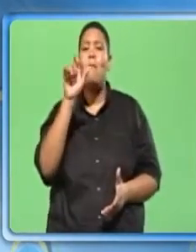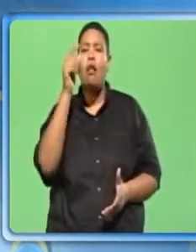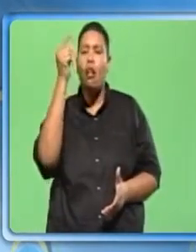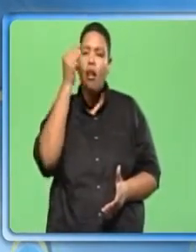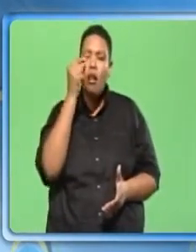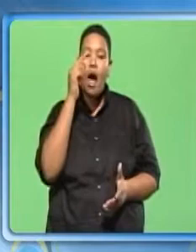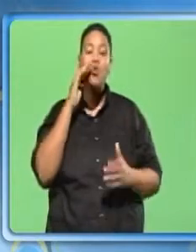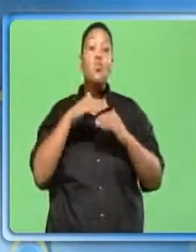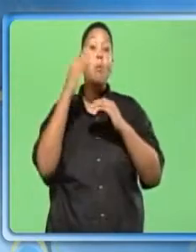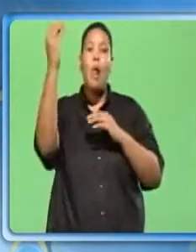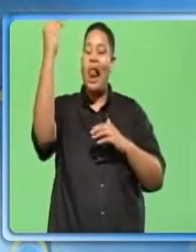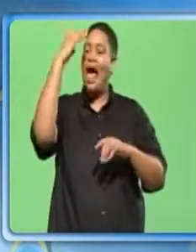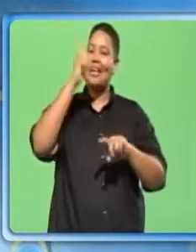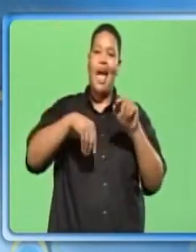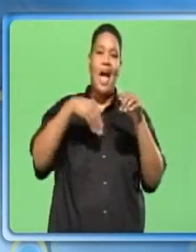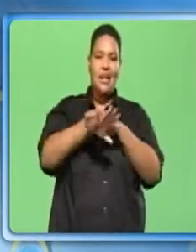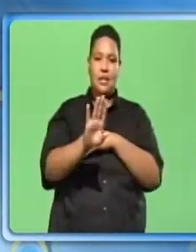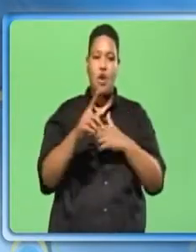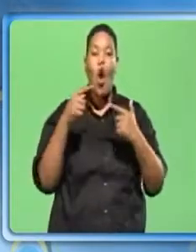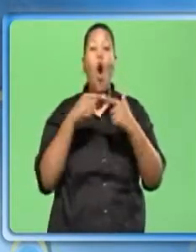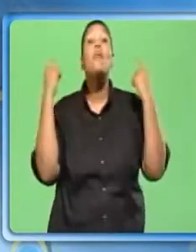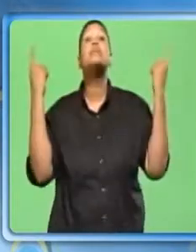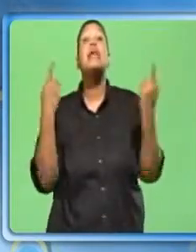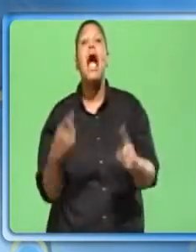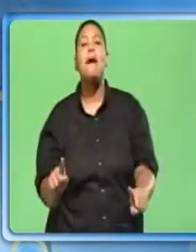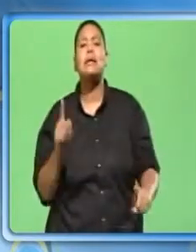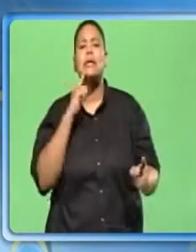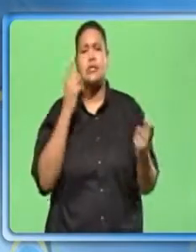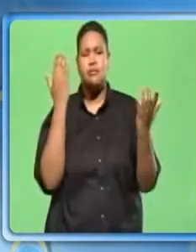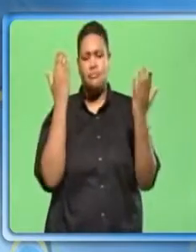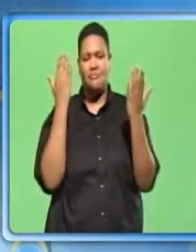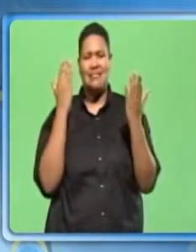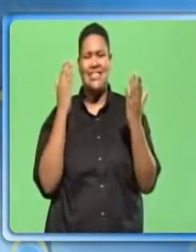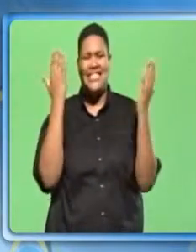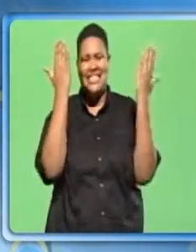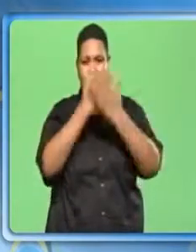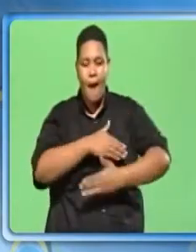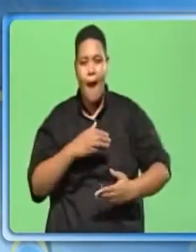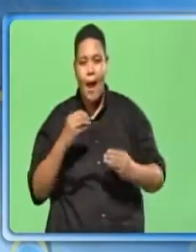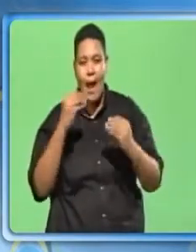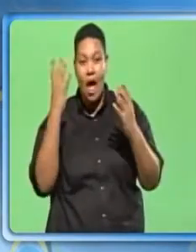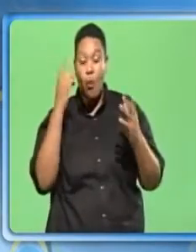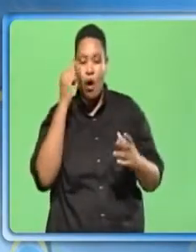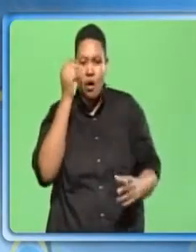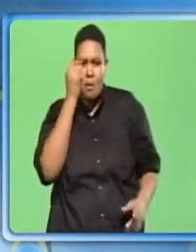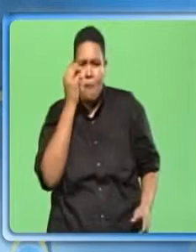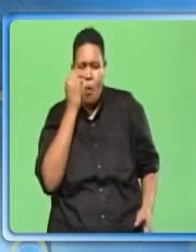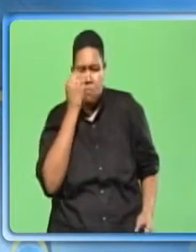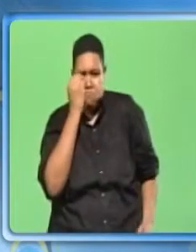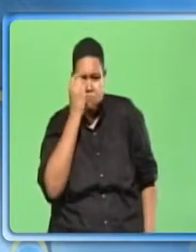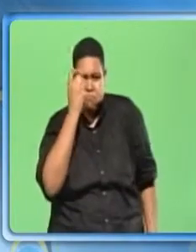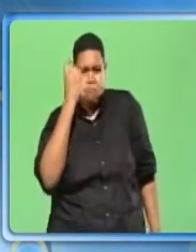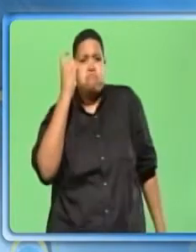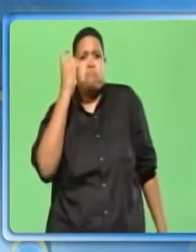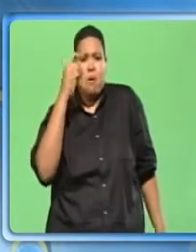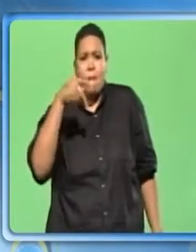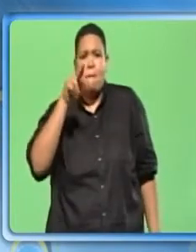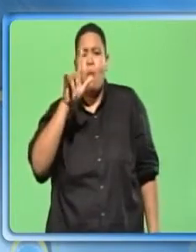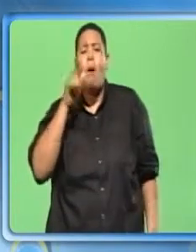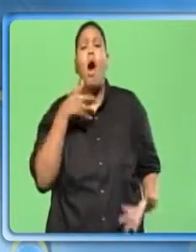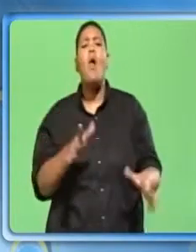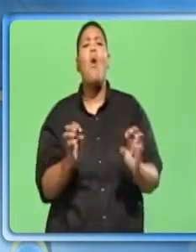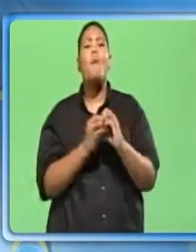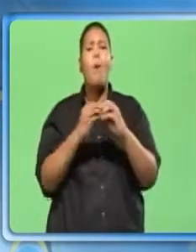eye. The opposite happens in dim light. The pupil gets larger, allowing more light